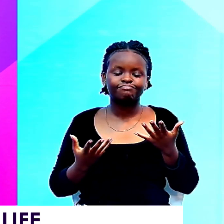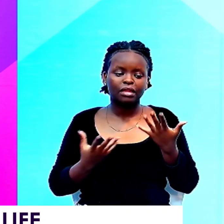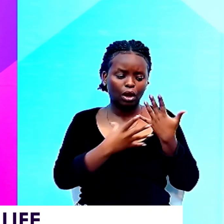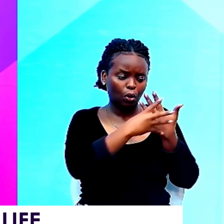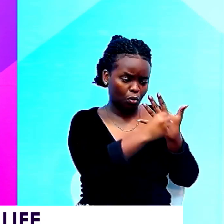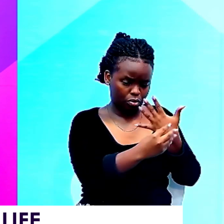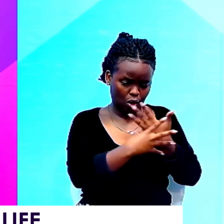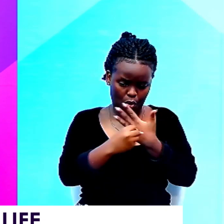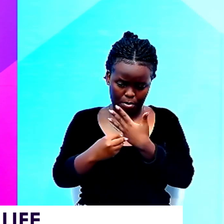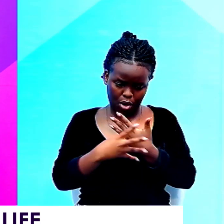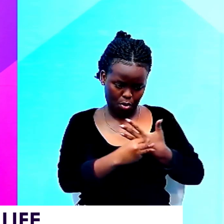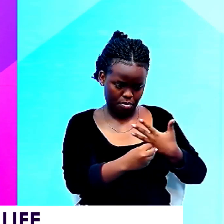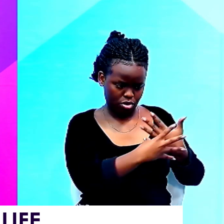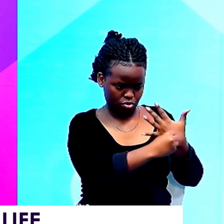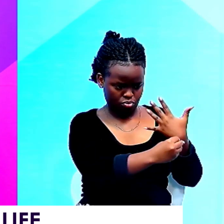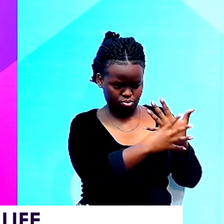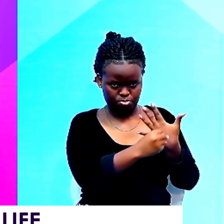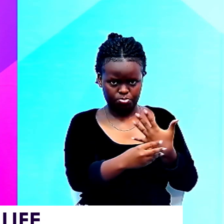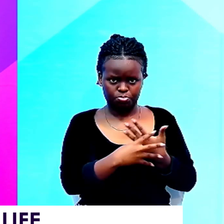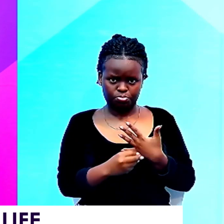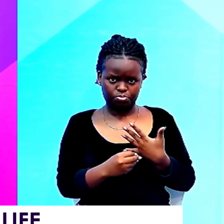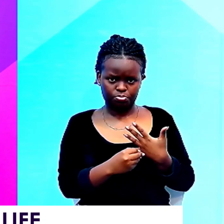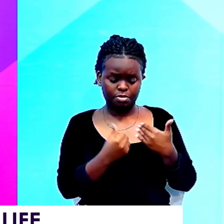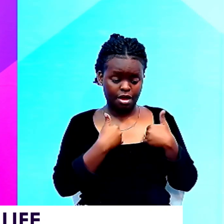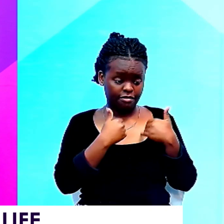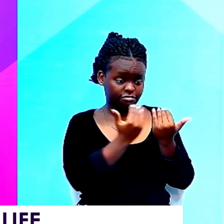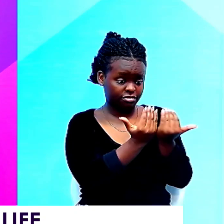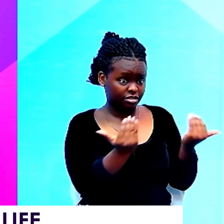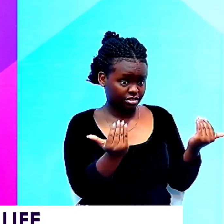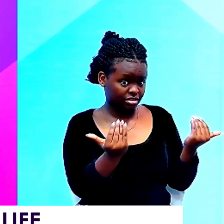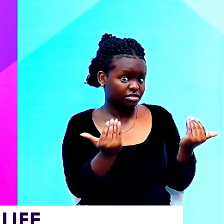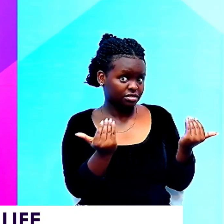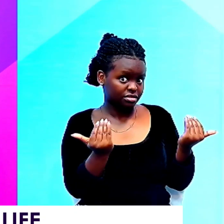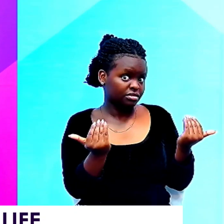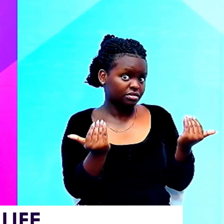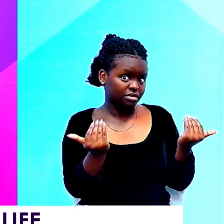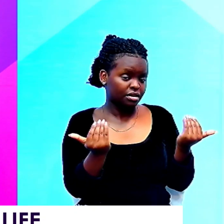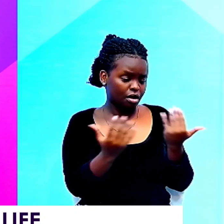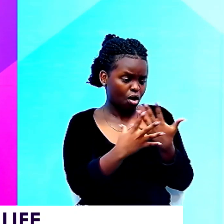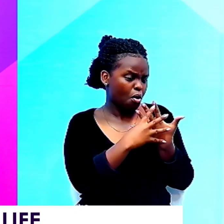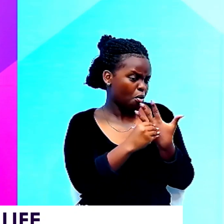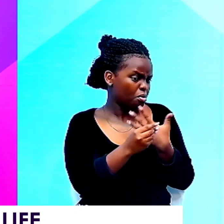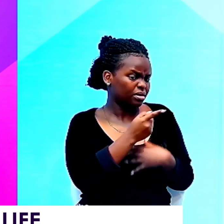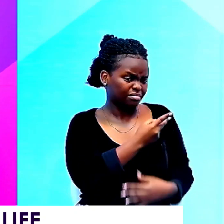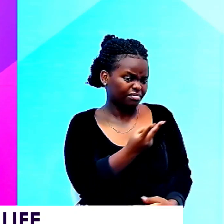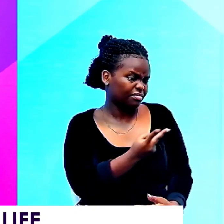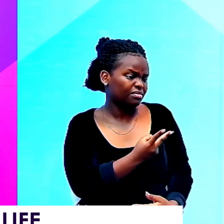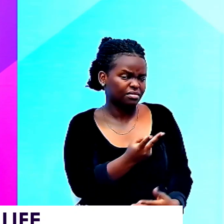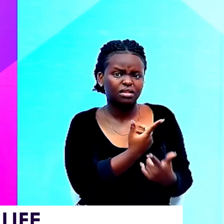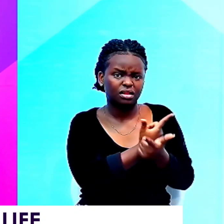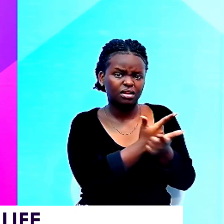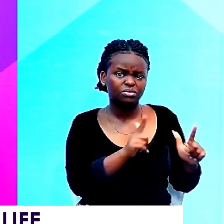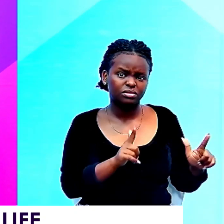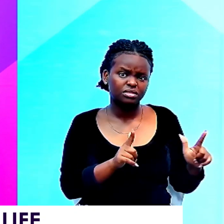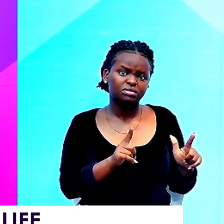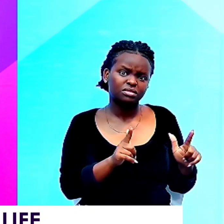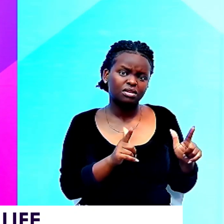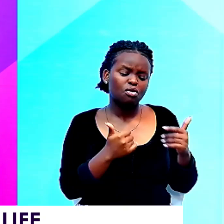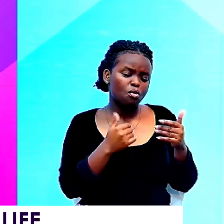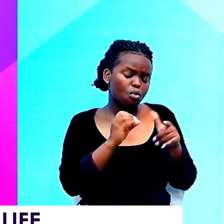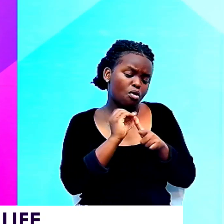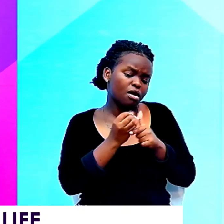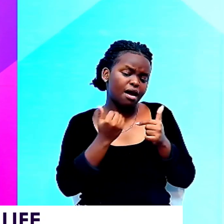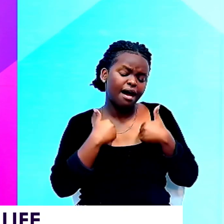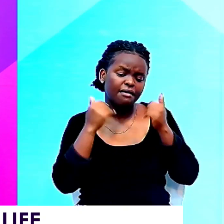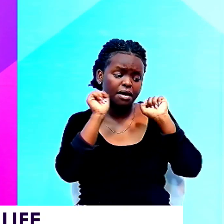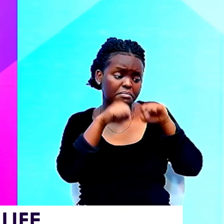do? Are we going to have our children, copy this? Or do they have the ability